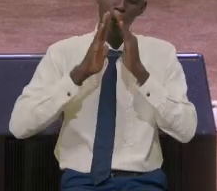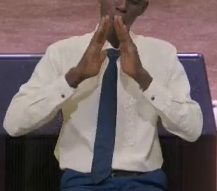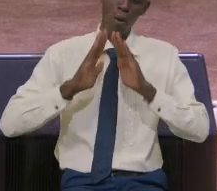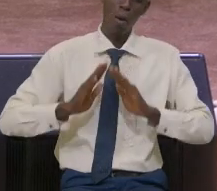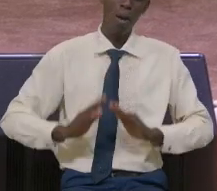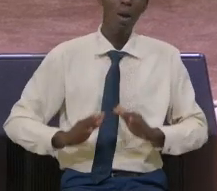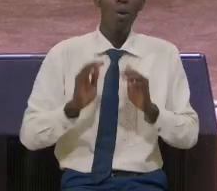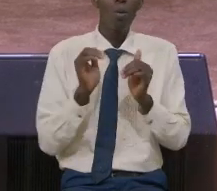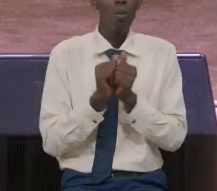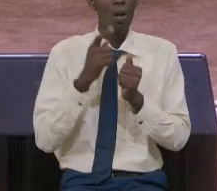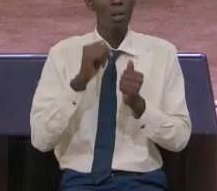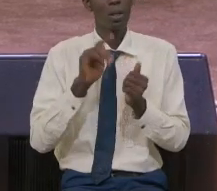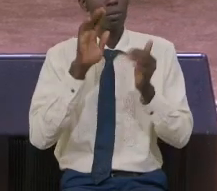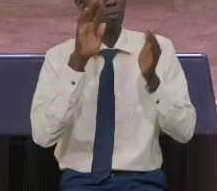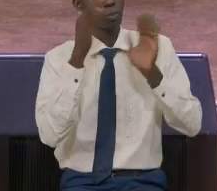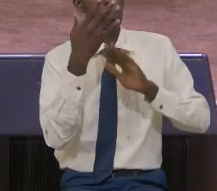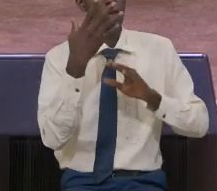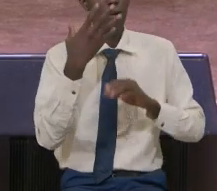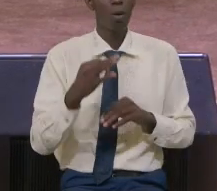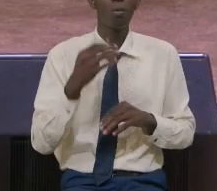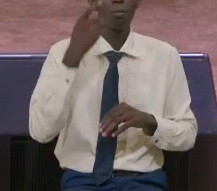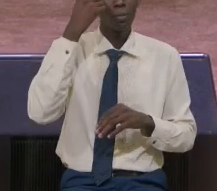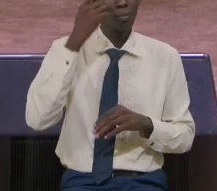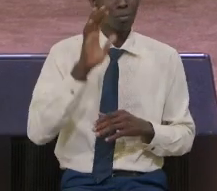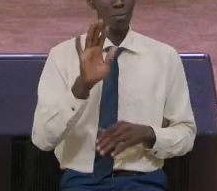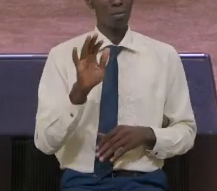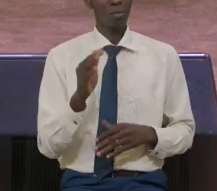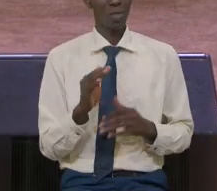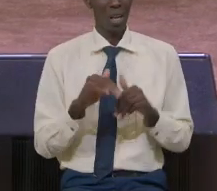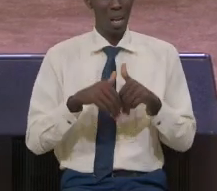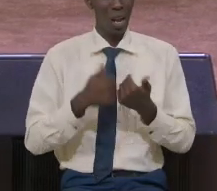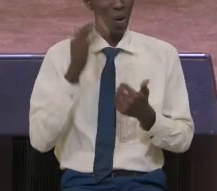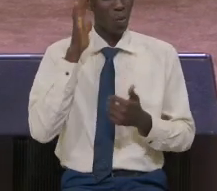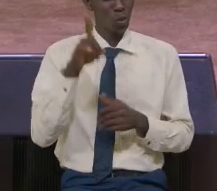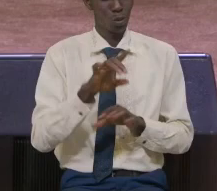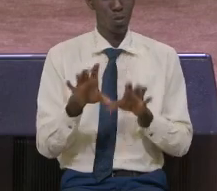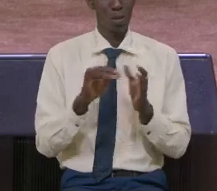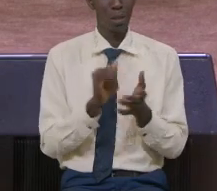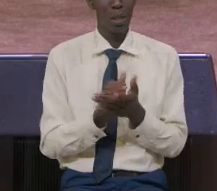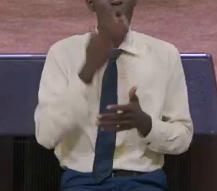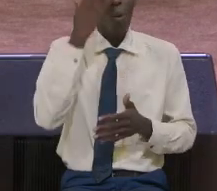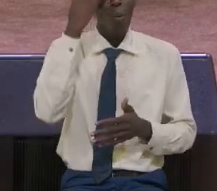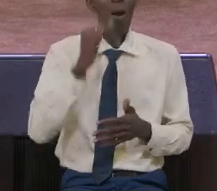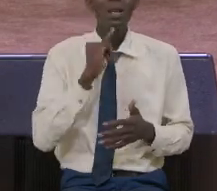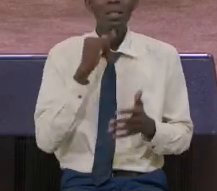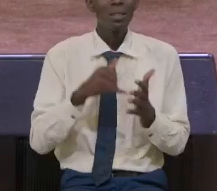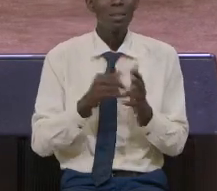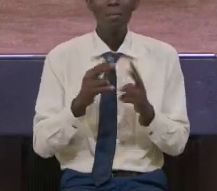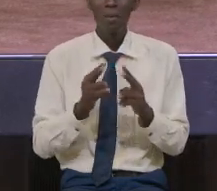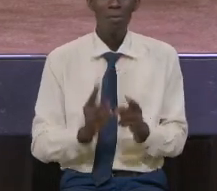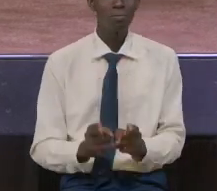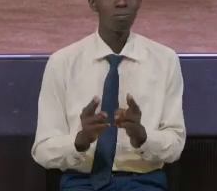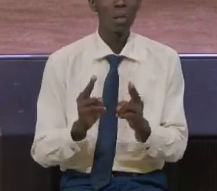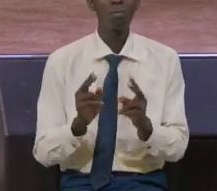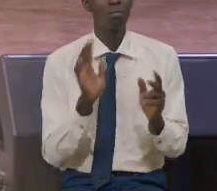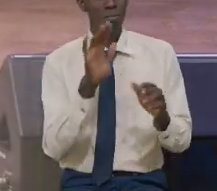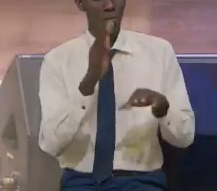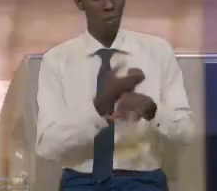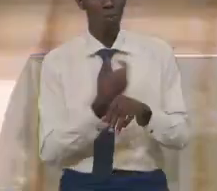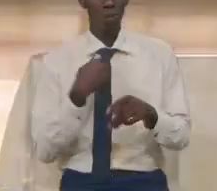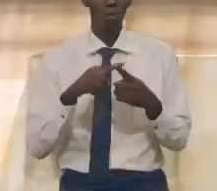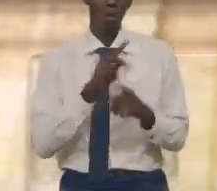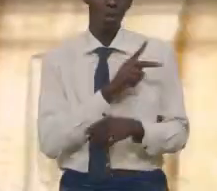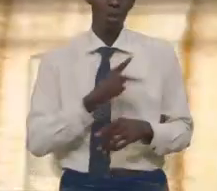the presence of mind said, how would you do that? Why is it so urgent? So he got to the king. He said,